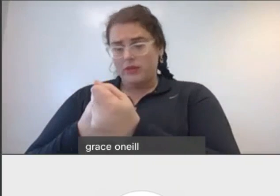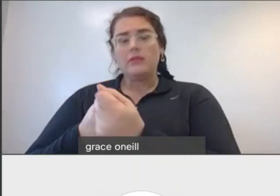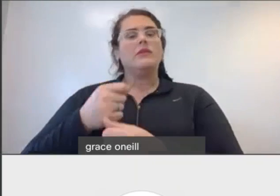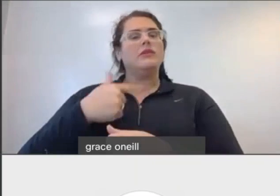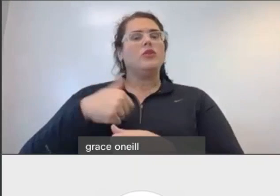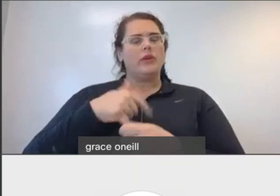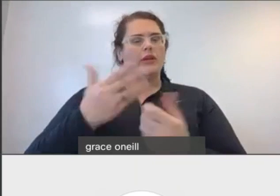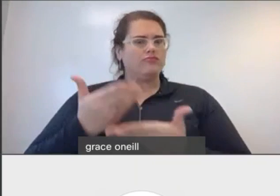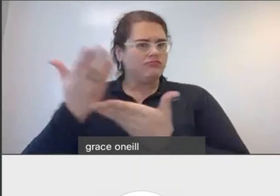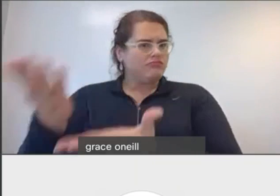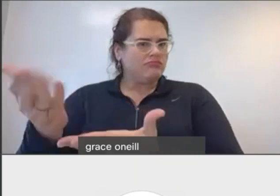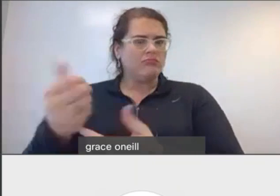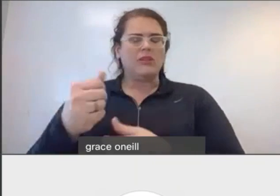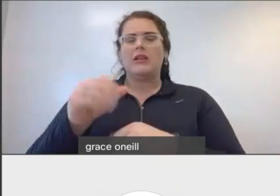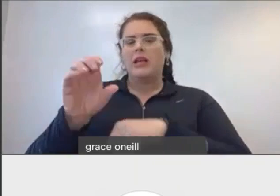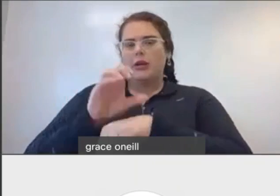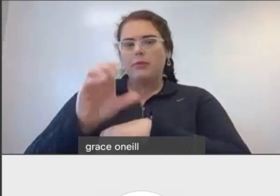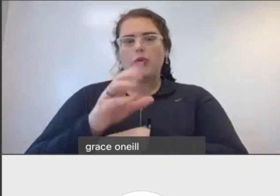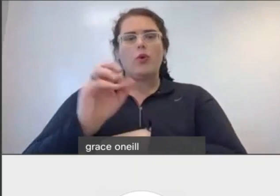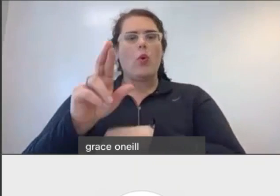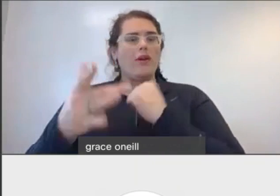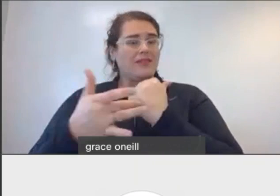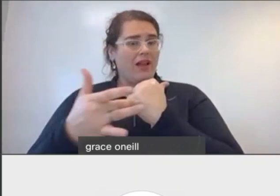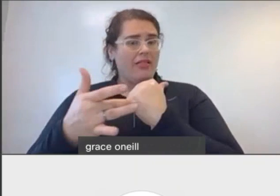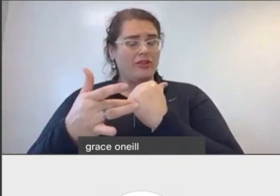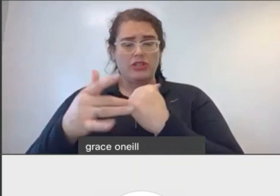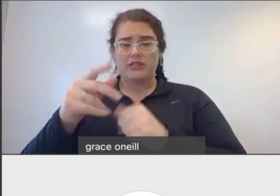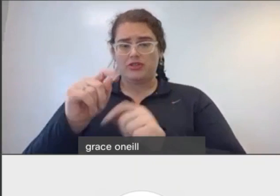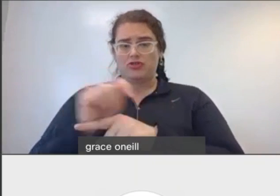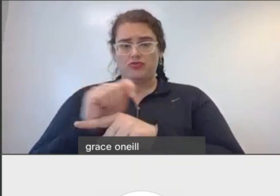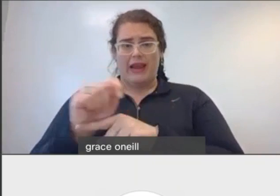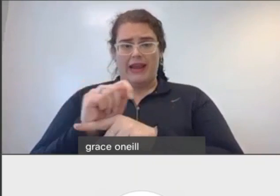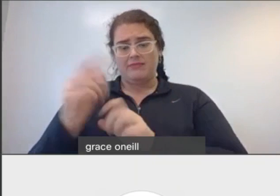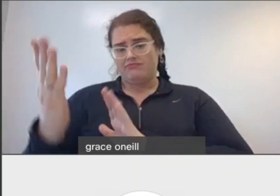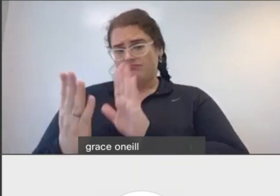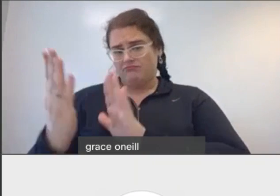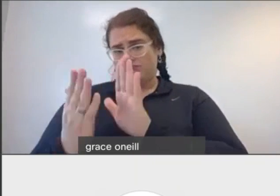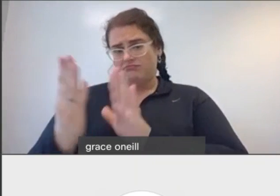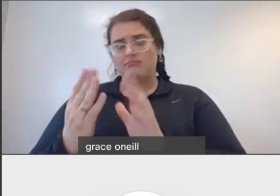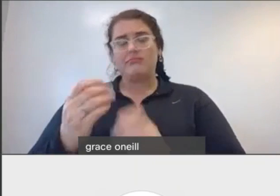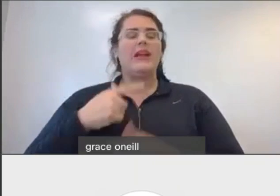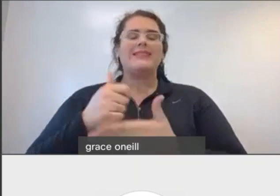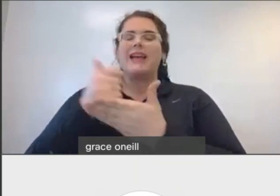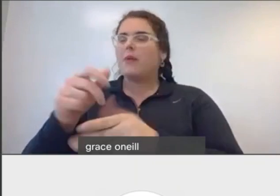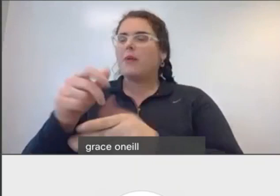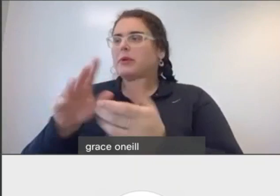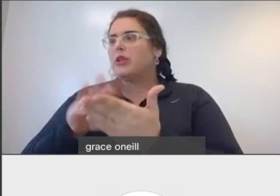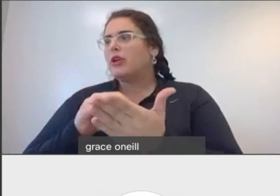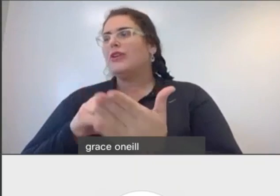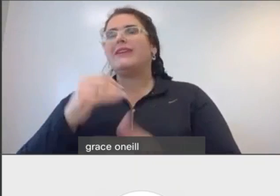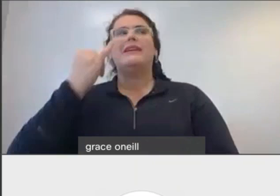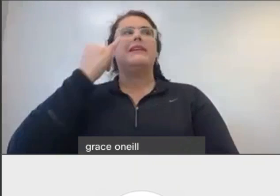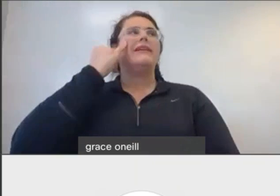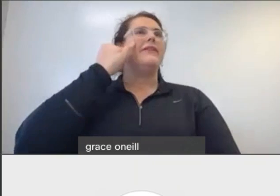computer and technology in-person training, and it helps people to learn, whether it be navigating if they